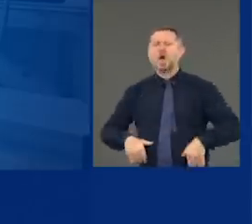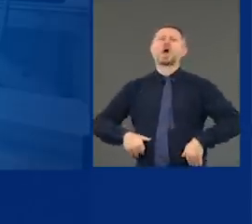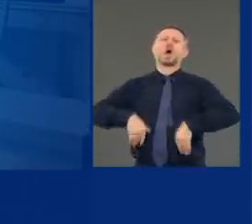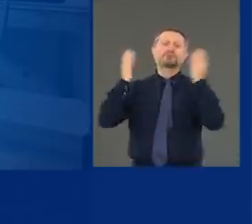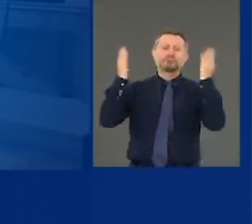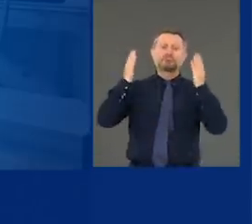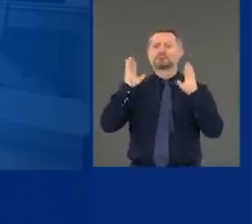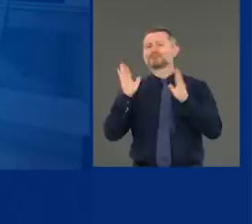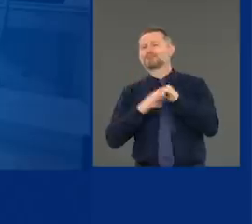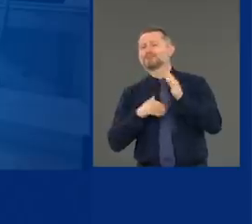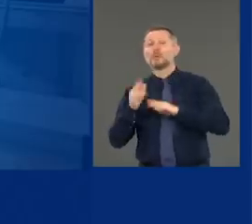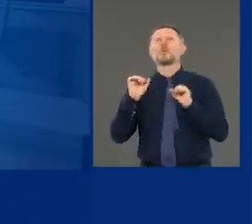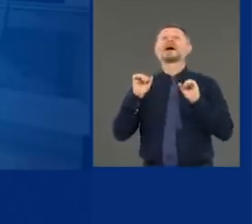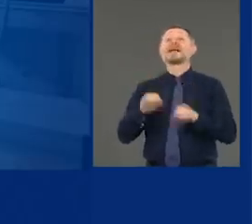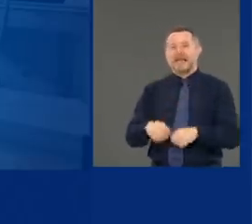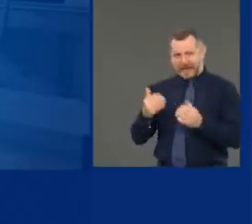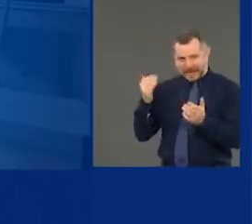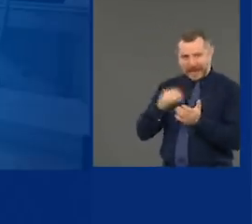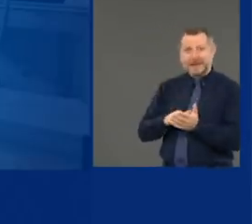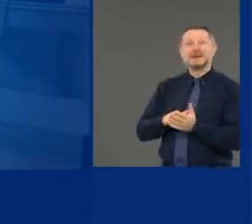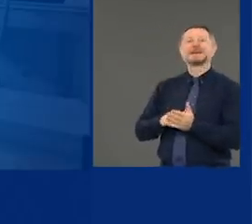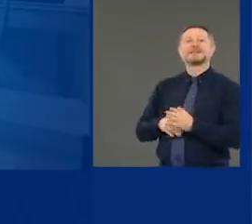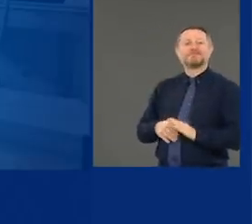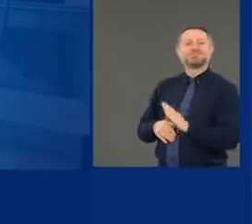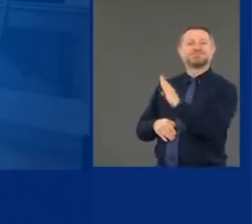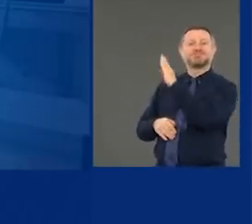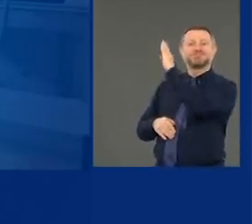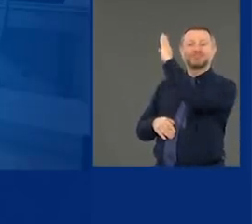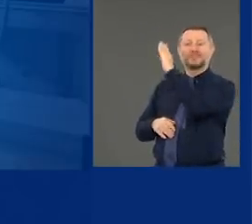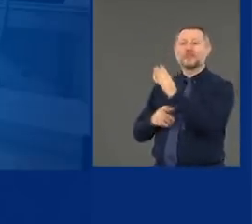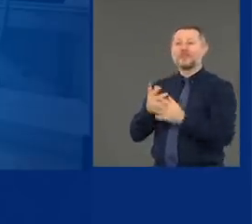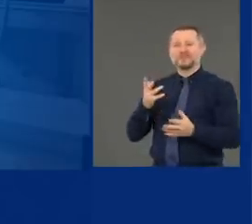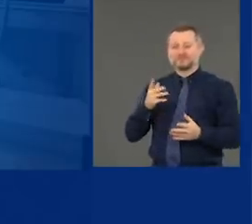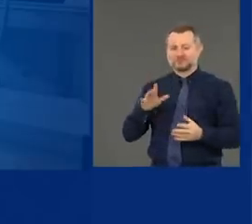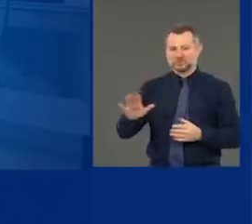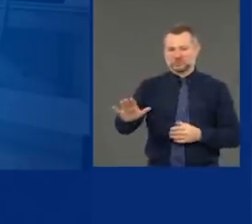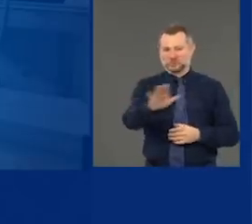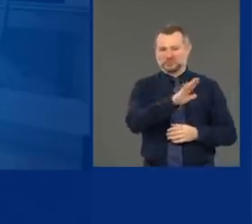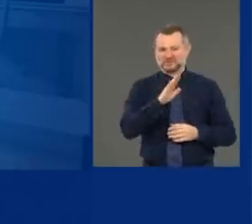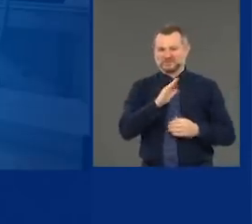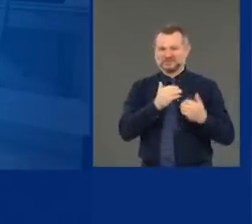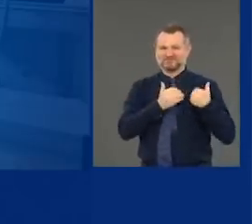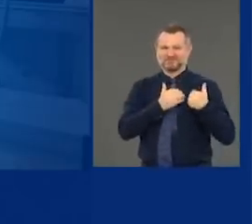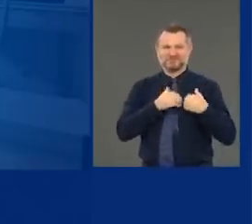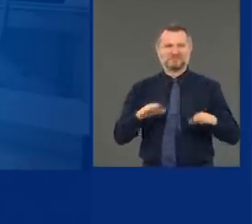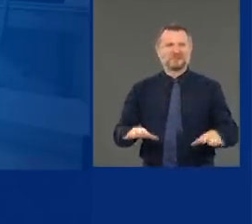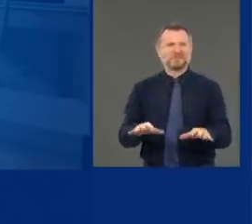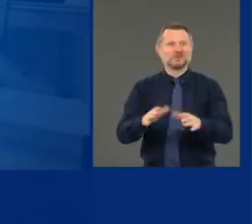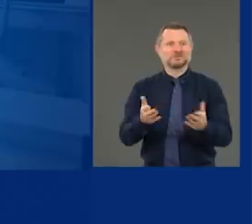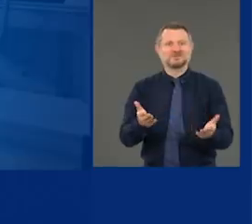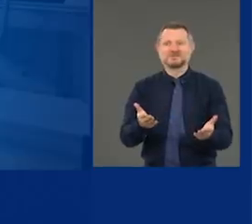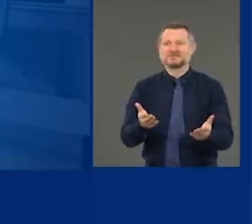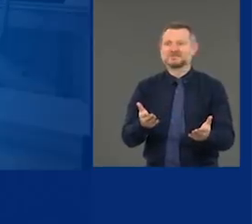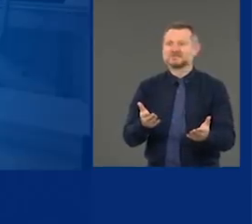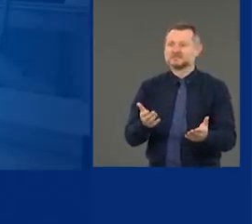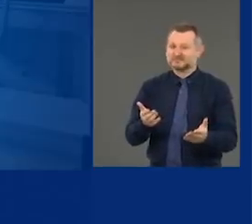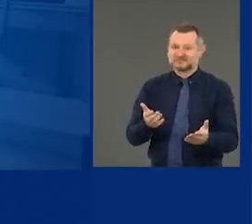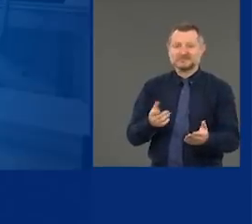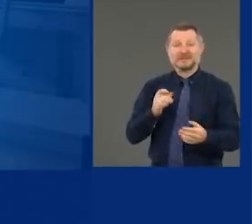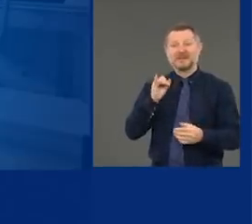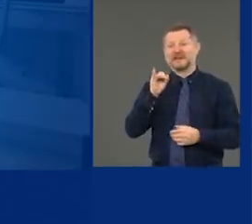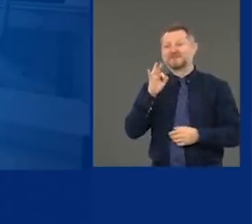because they're purely a function of behavior. You tell me what New Yorkers do today, I'll tell you that number